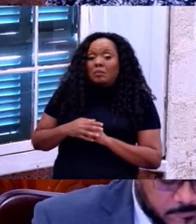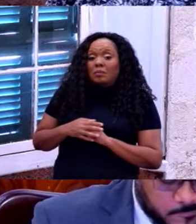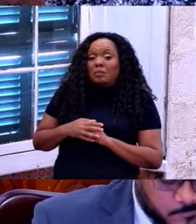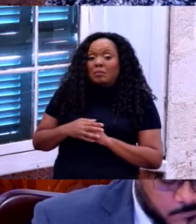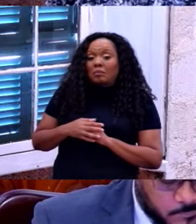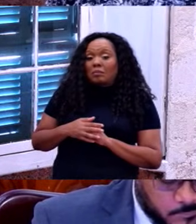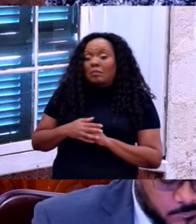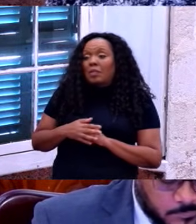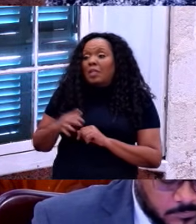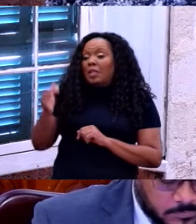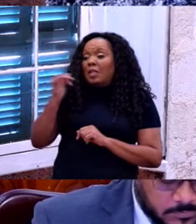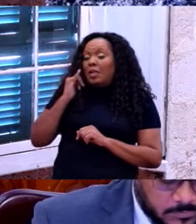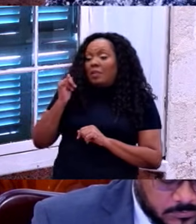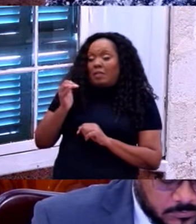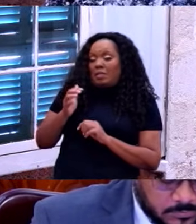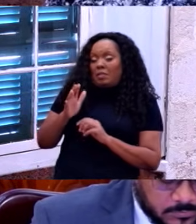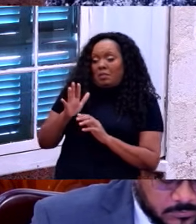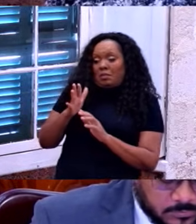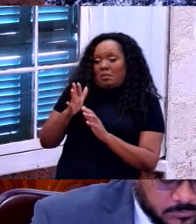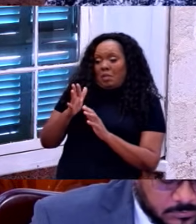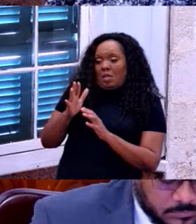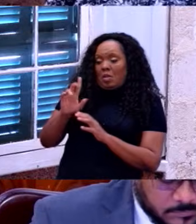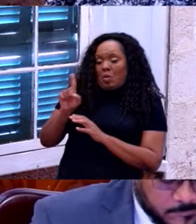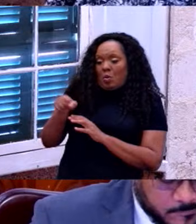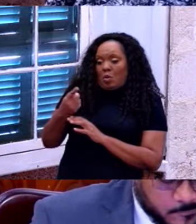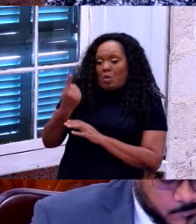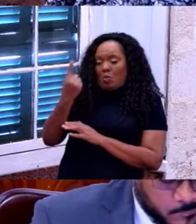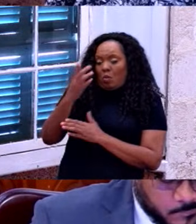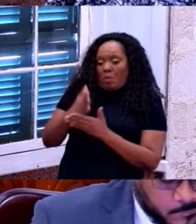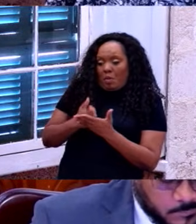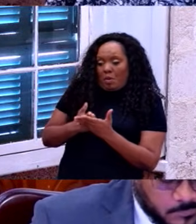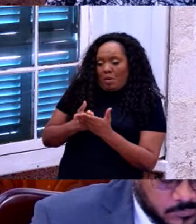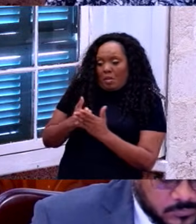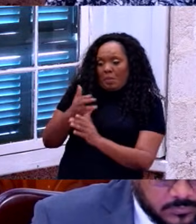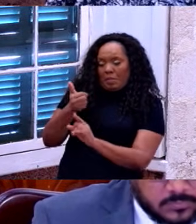urgent. And the one that allows the,